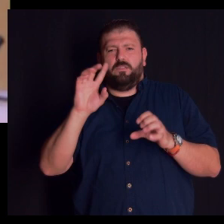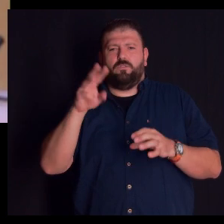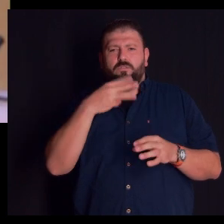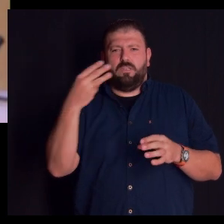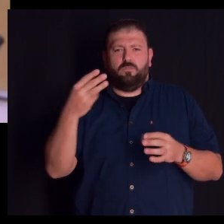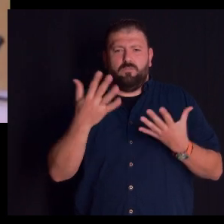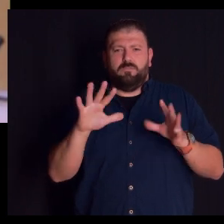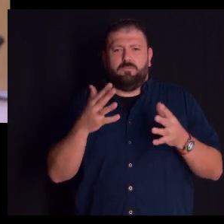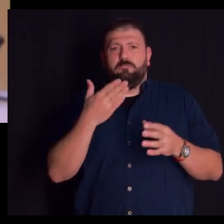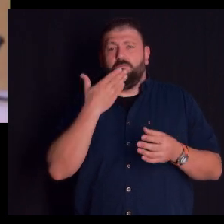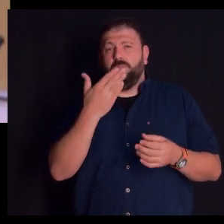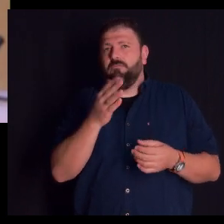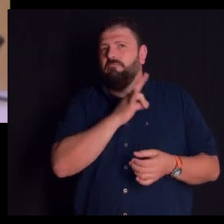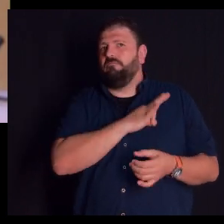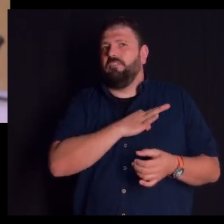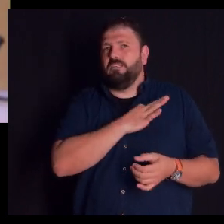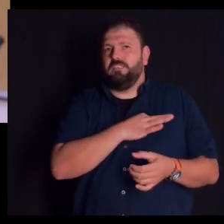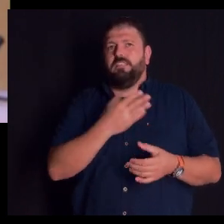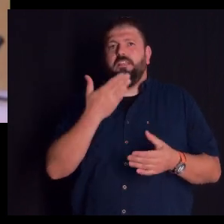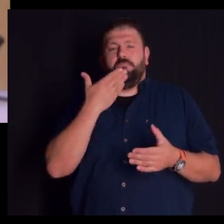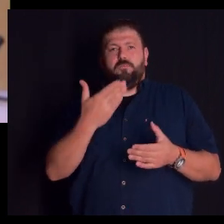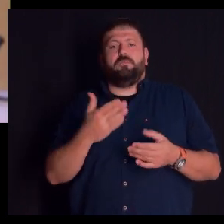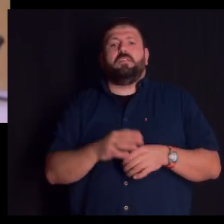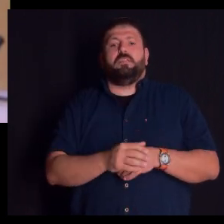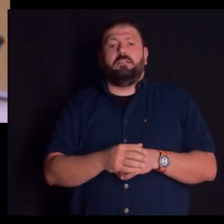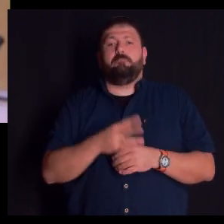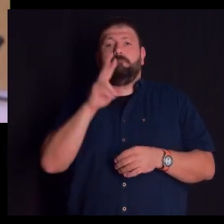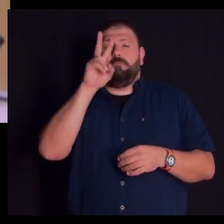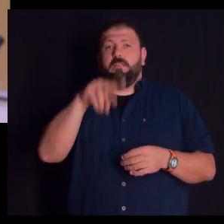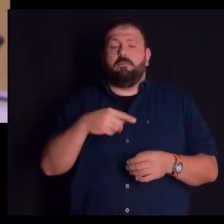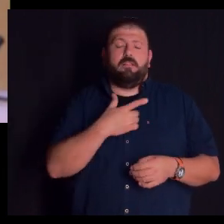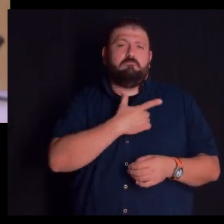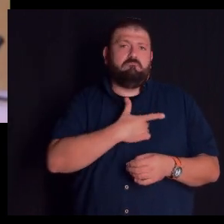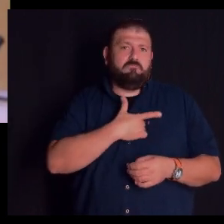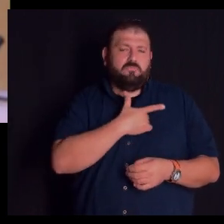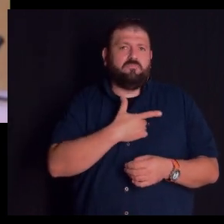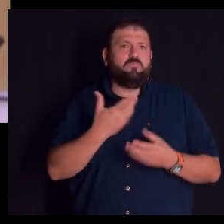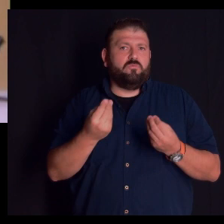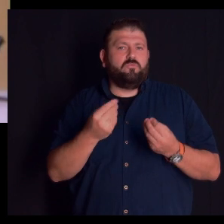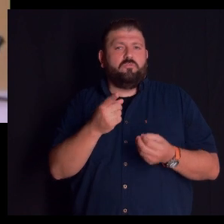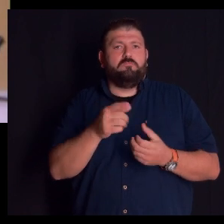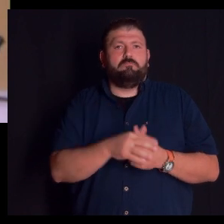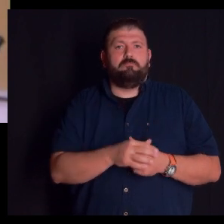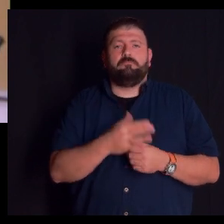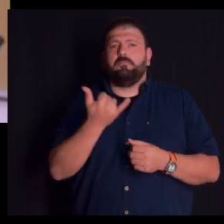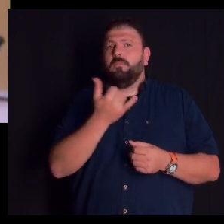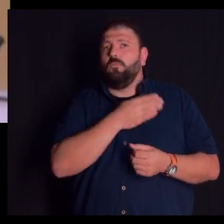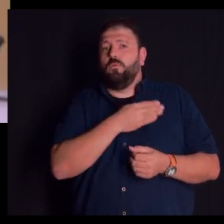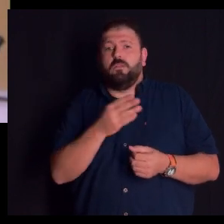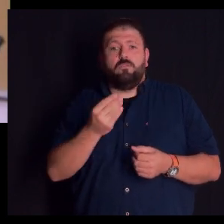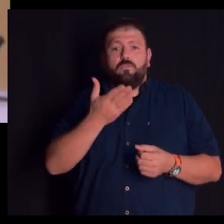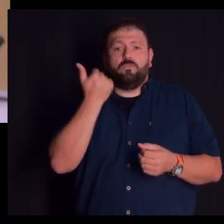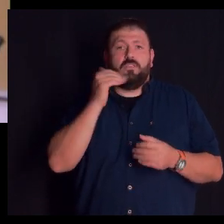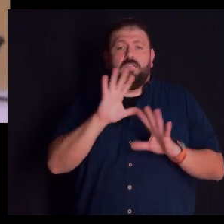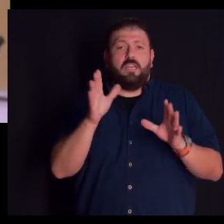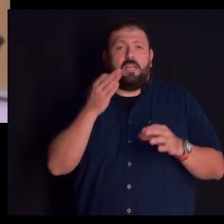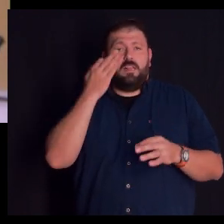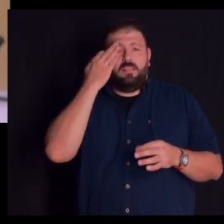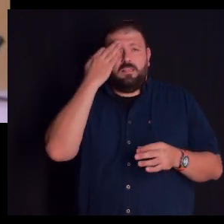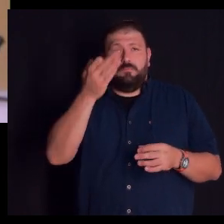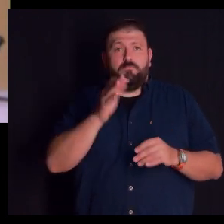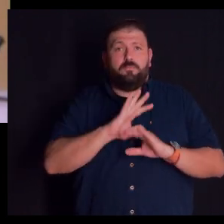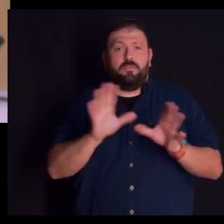900 euros. Congratulations for this. I'm very pleased and well. I don't know, I think